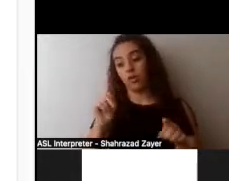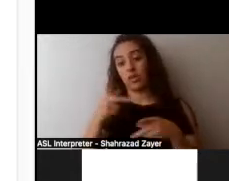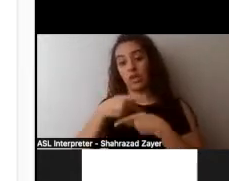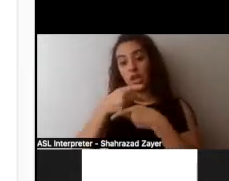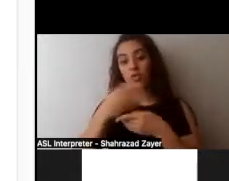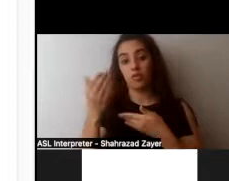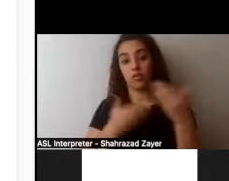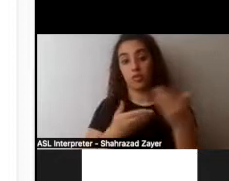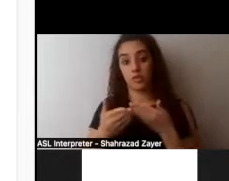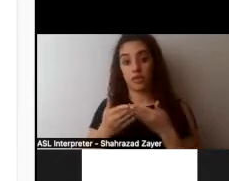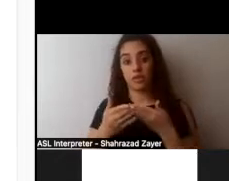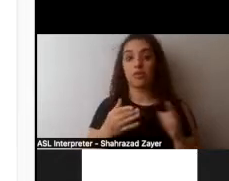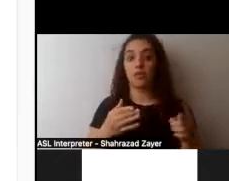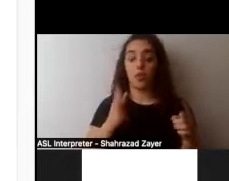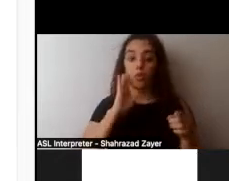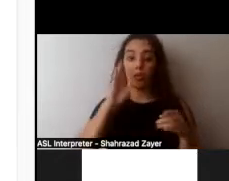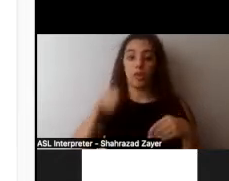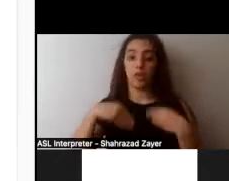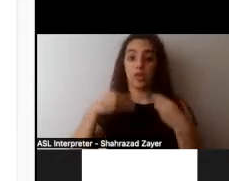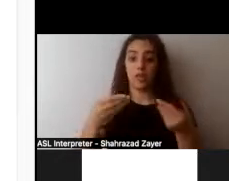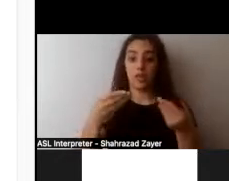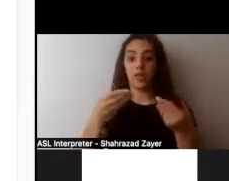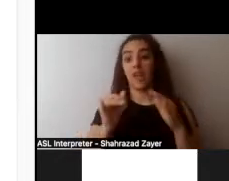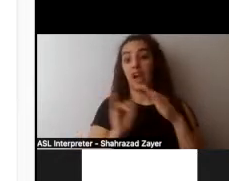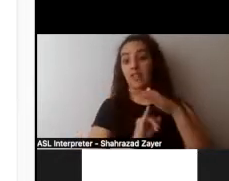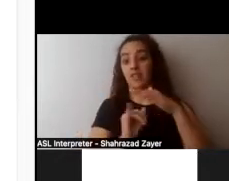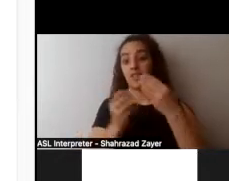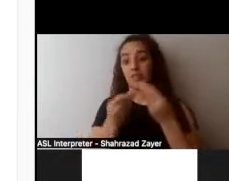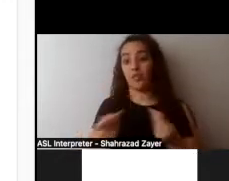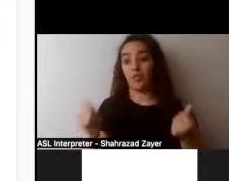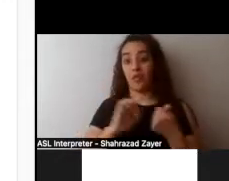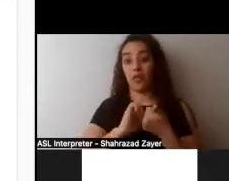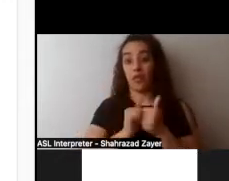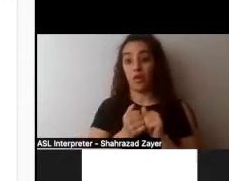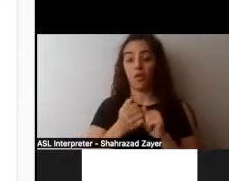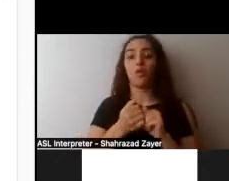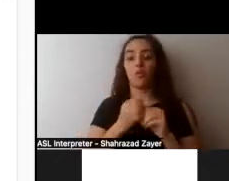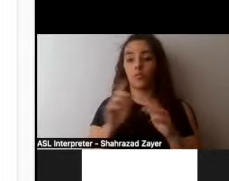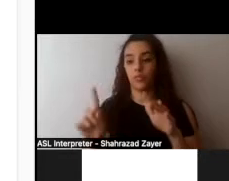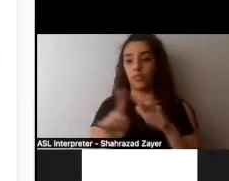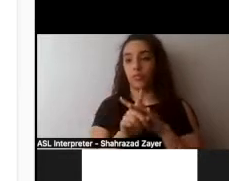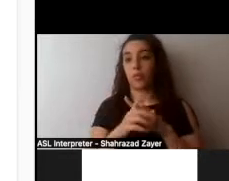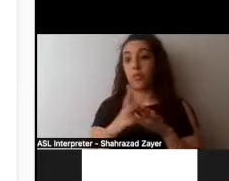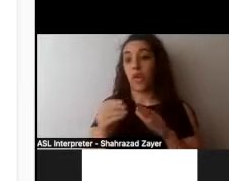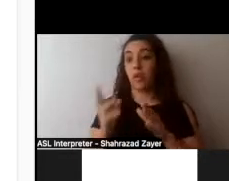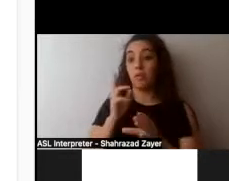isolation relief by appearing and participating with the local community.